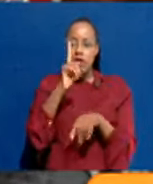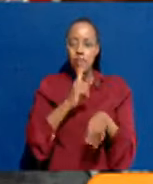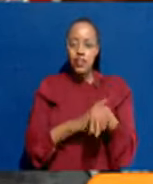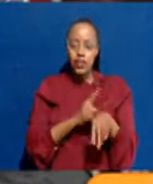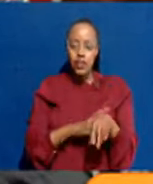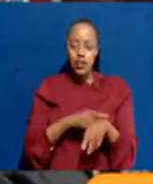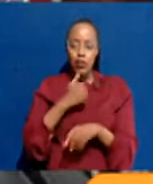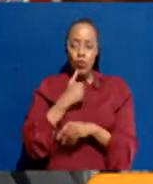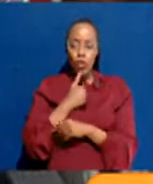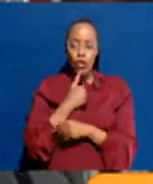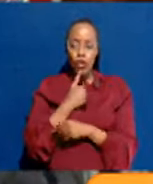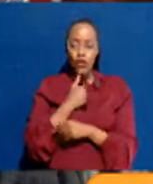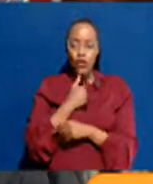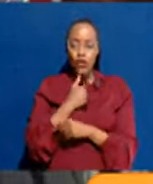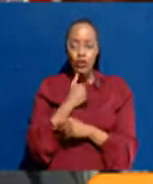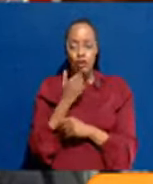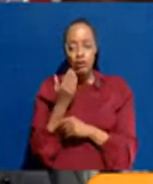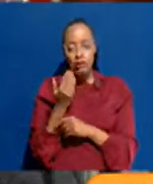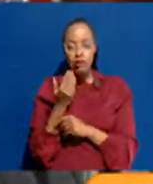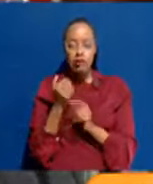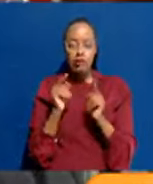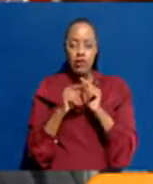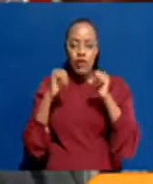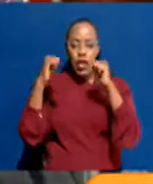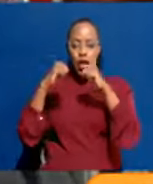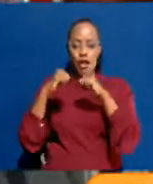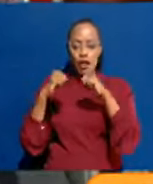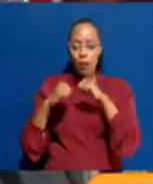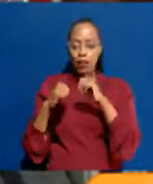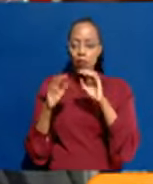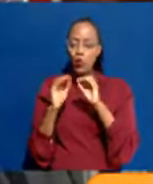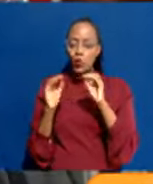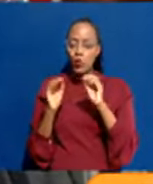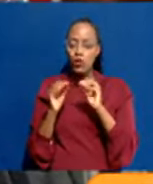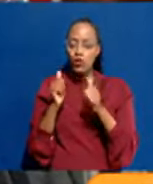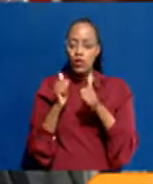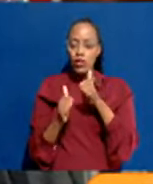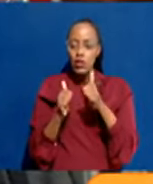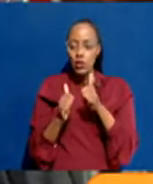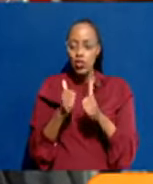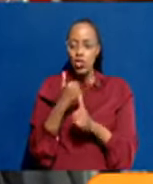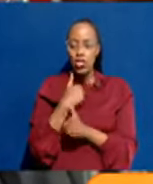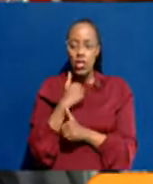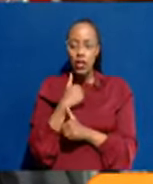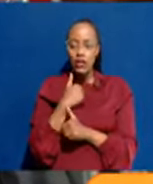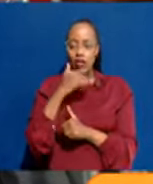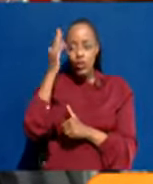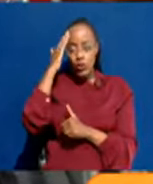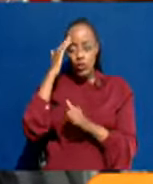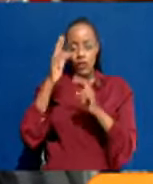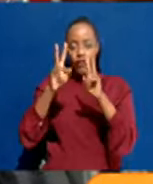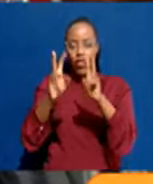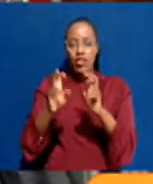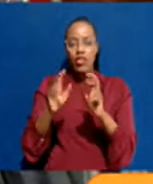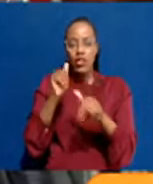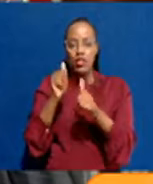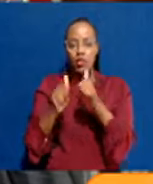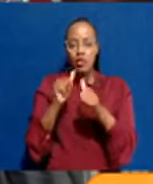there was a real disagreement where you know, like the issues